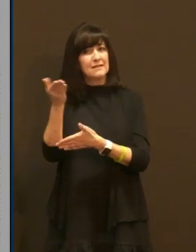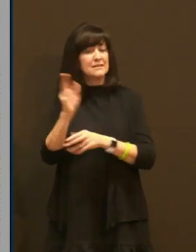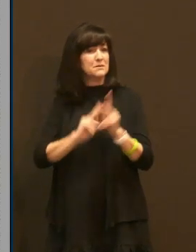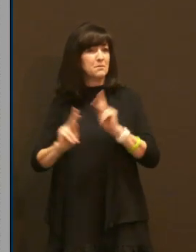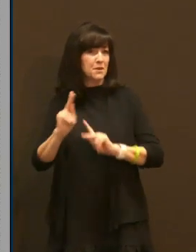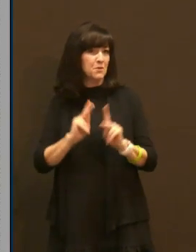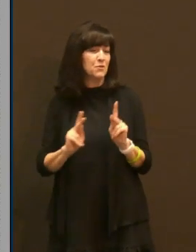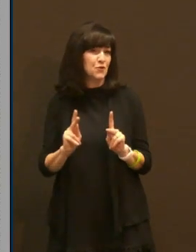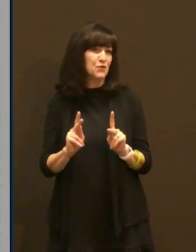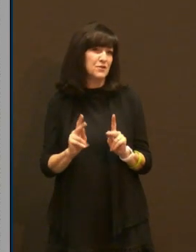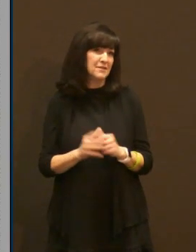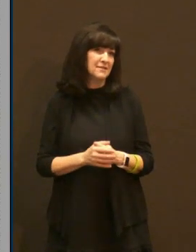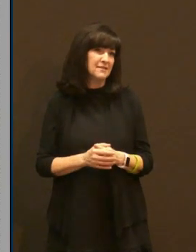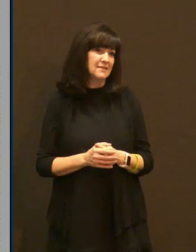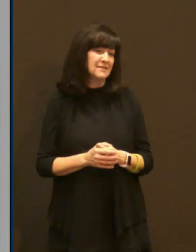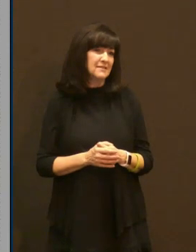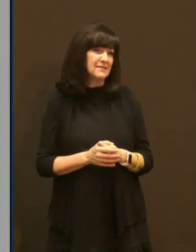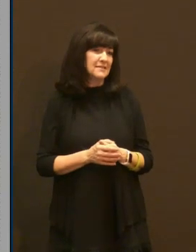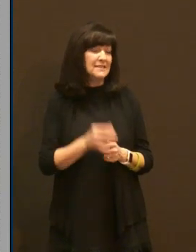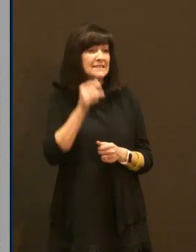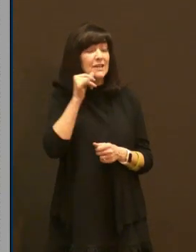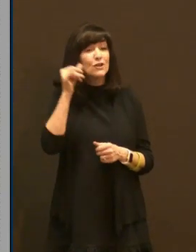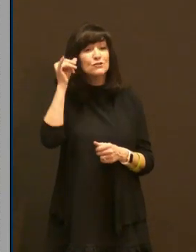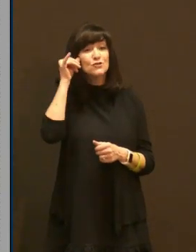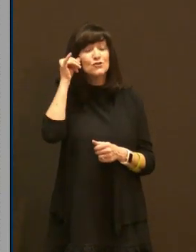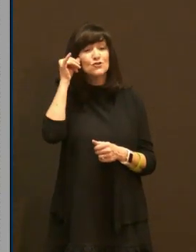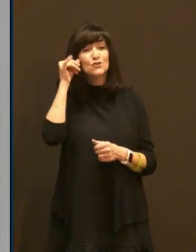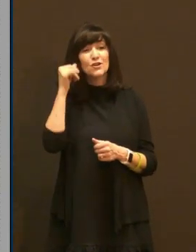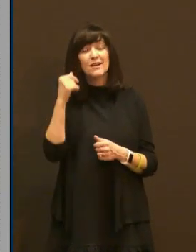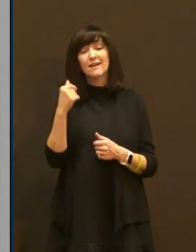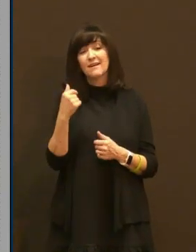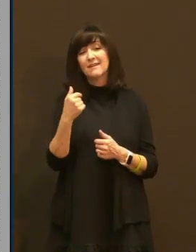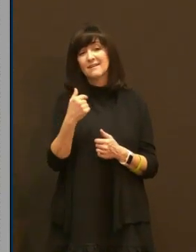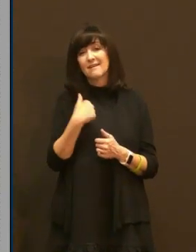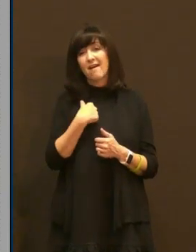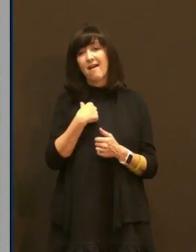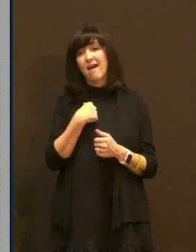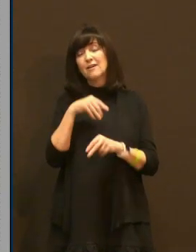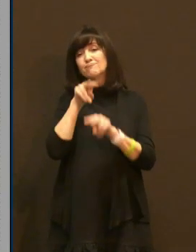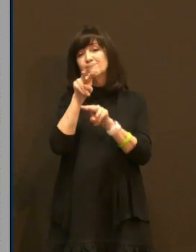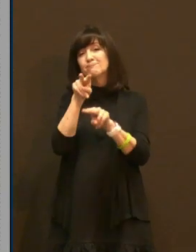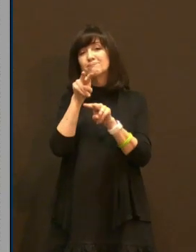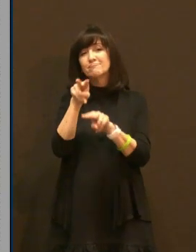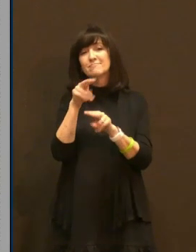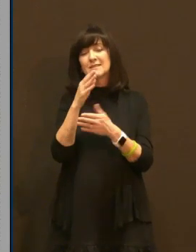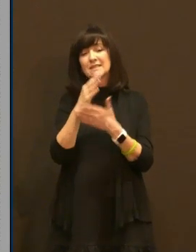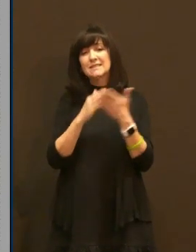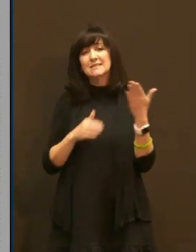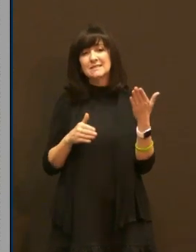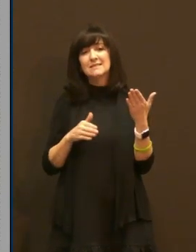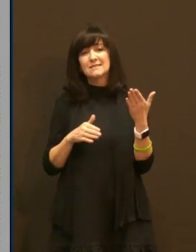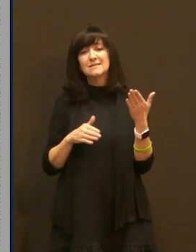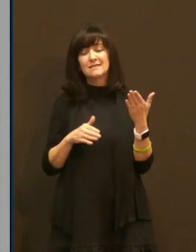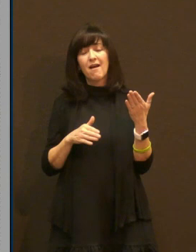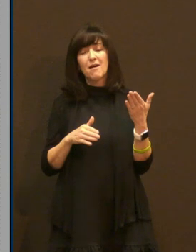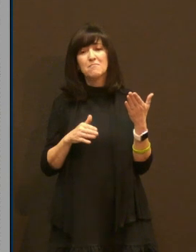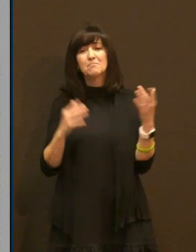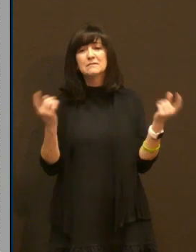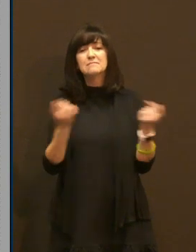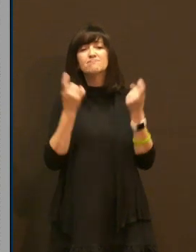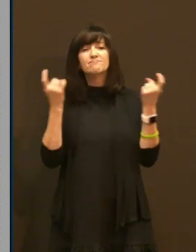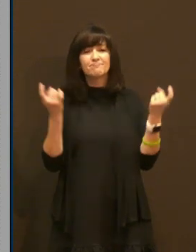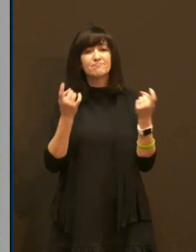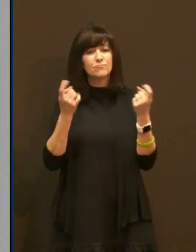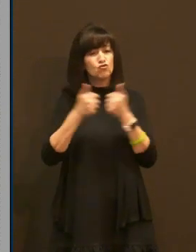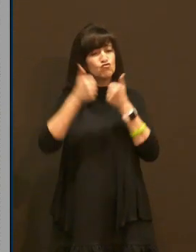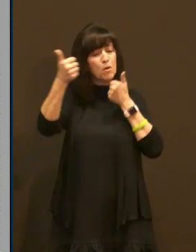And yesterday, as I was watching some of the remote Memorial Day